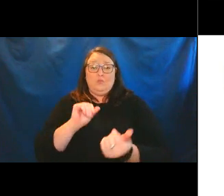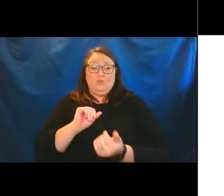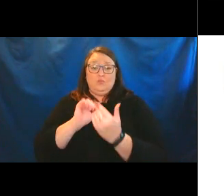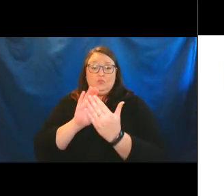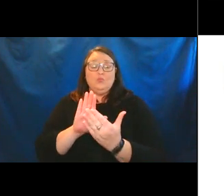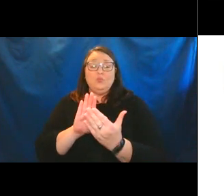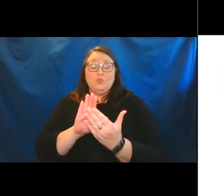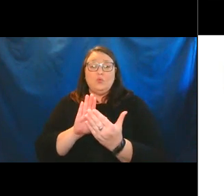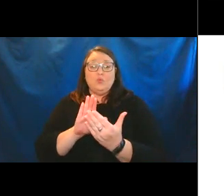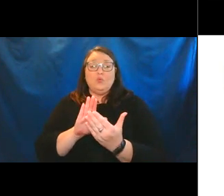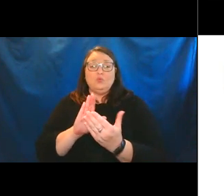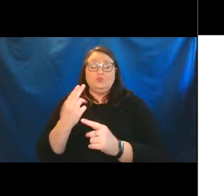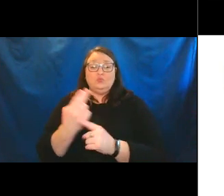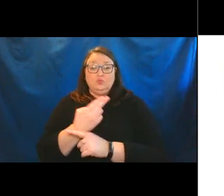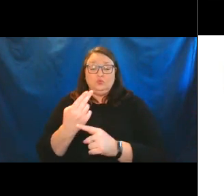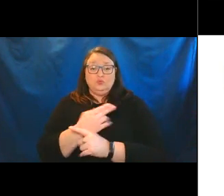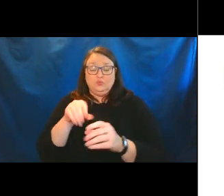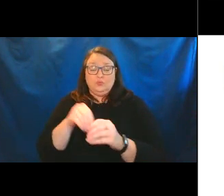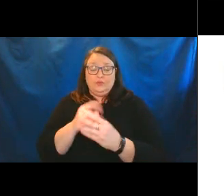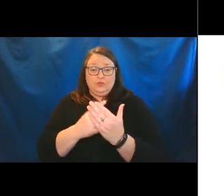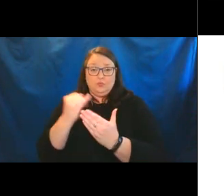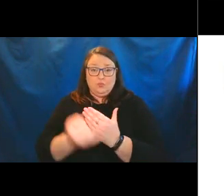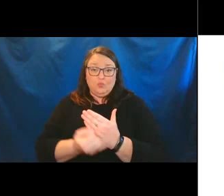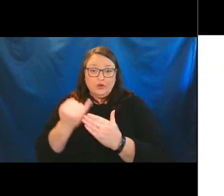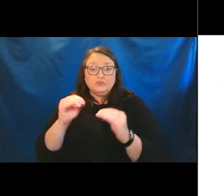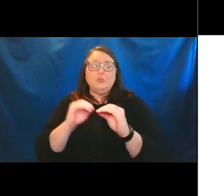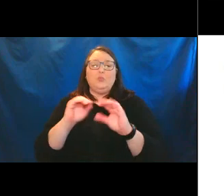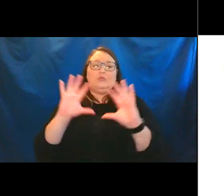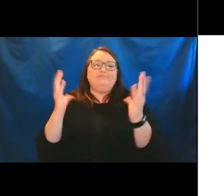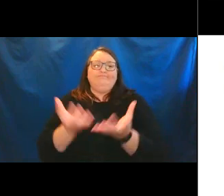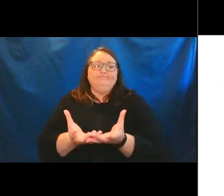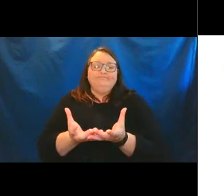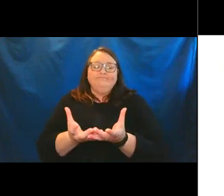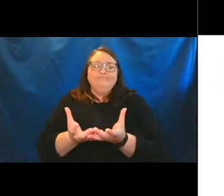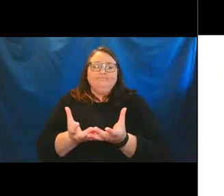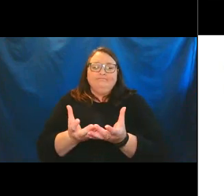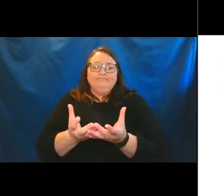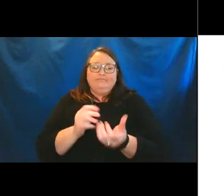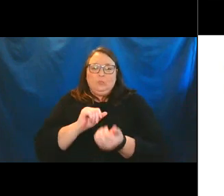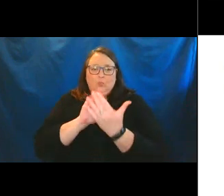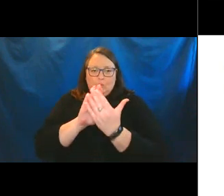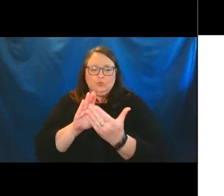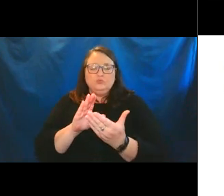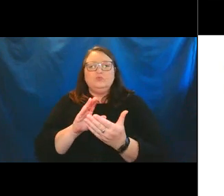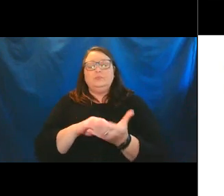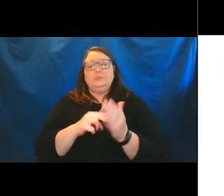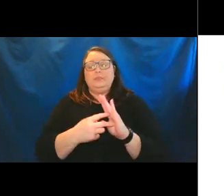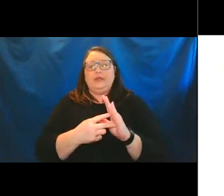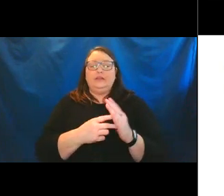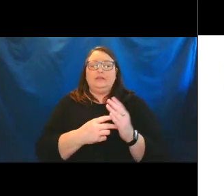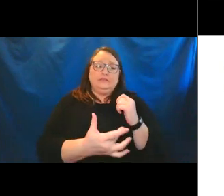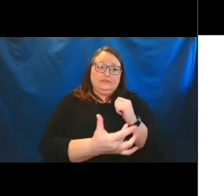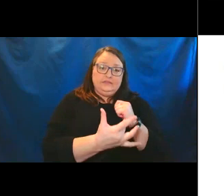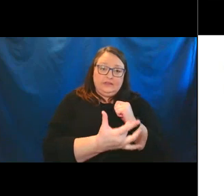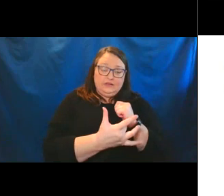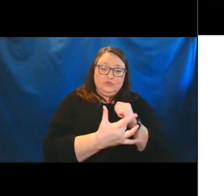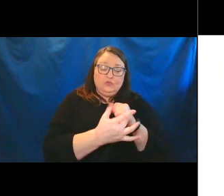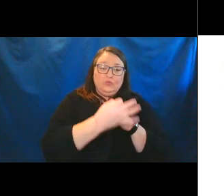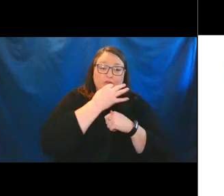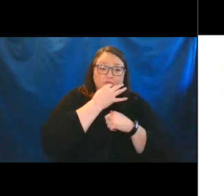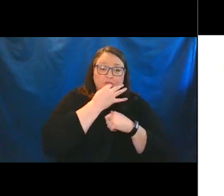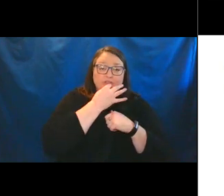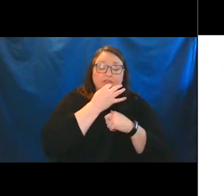are using within this project is a more holistic approach. So we are combining, again, technical